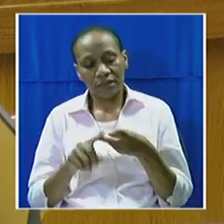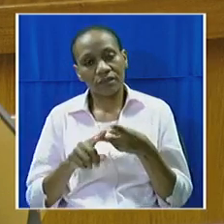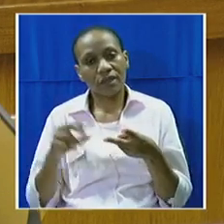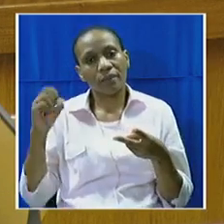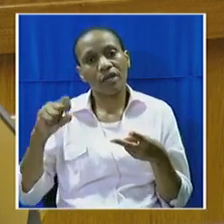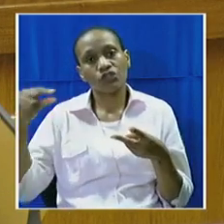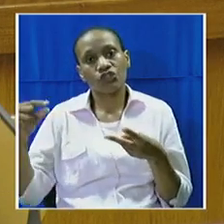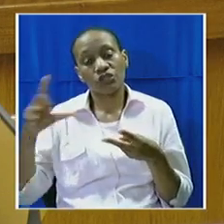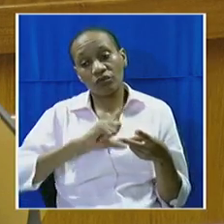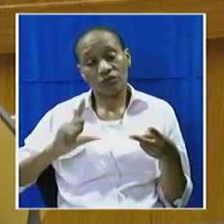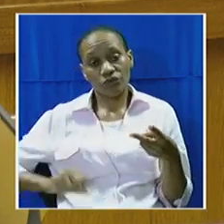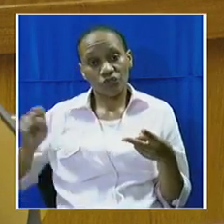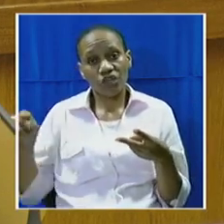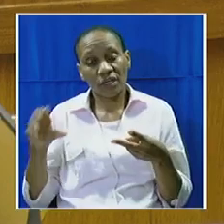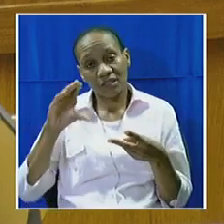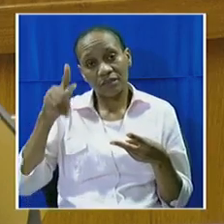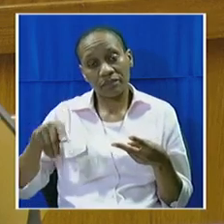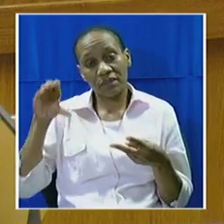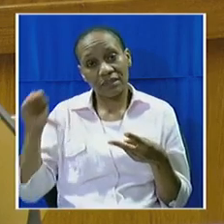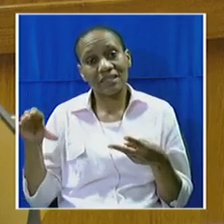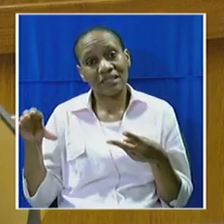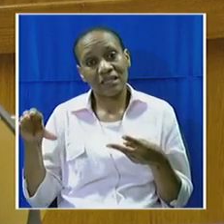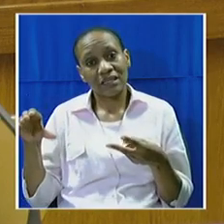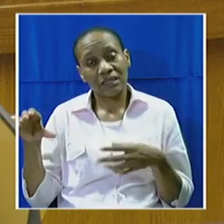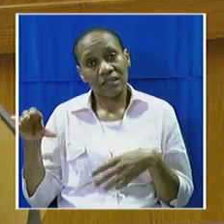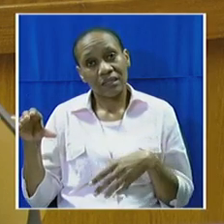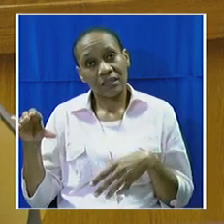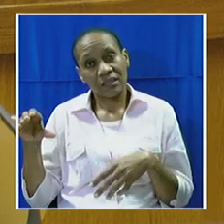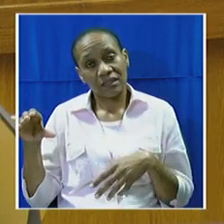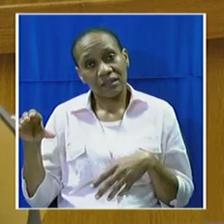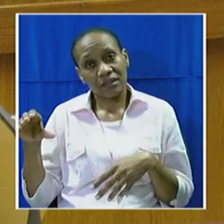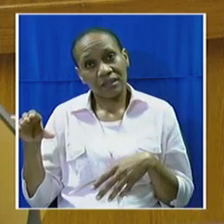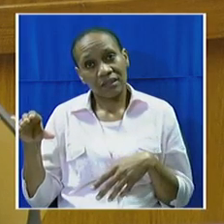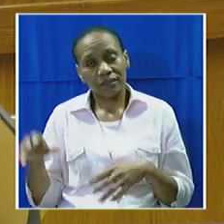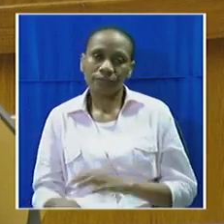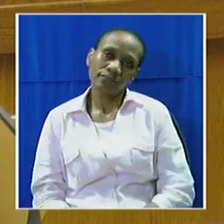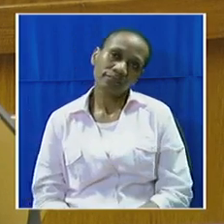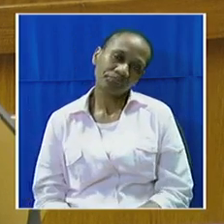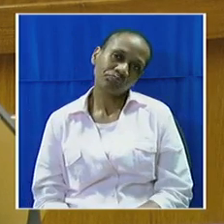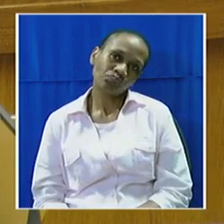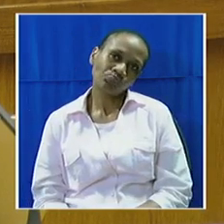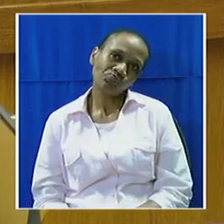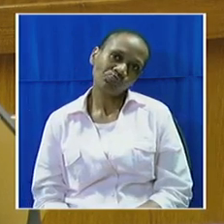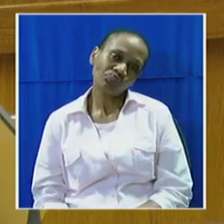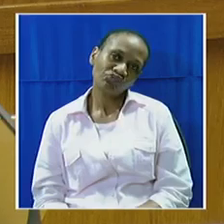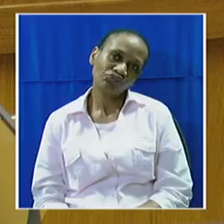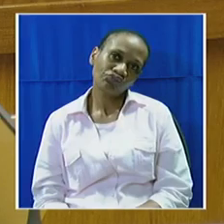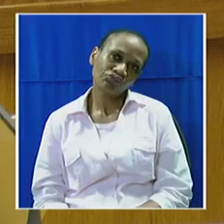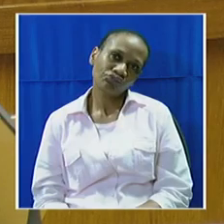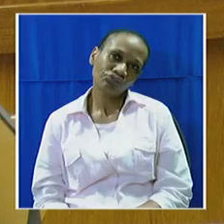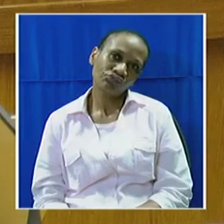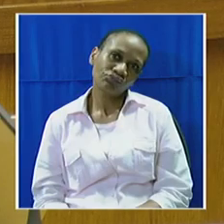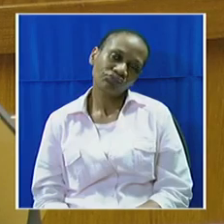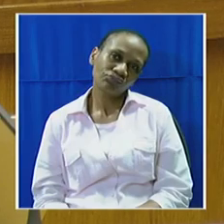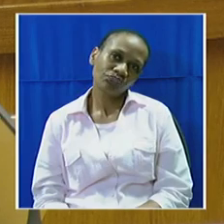Party of China, the CPC and Central Committee and Chairman of Central Committee of Central Military Commission. It also remained